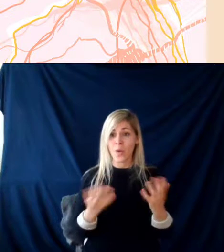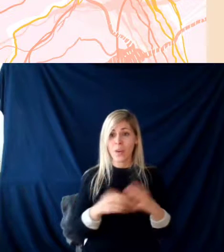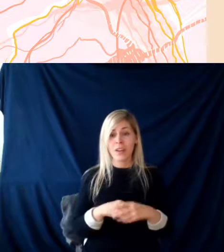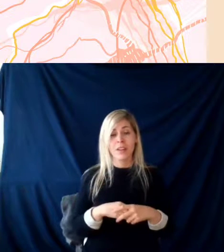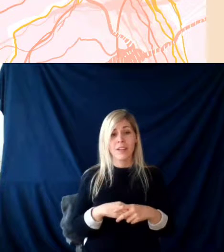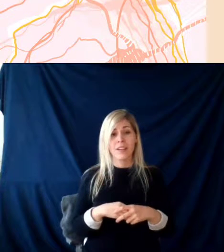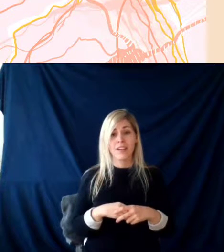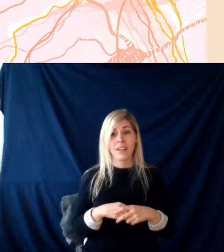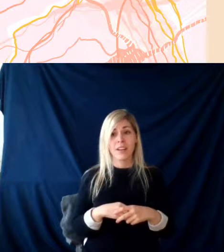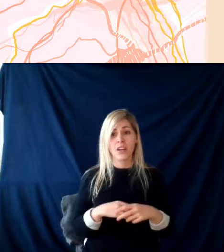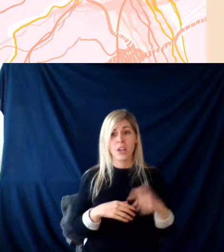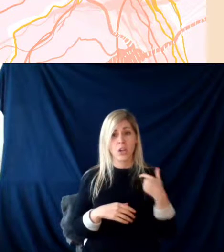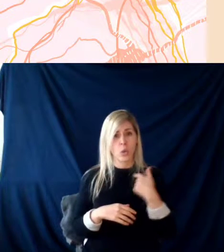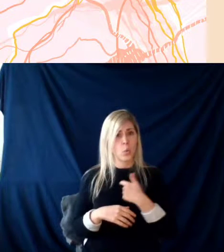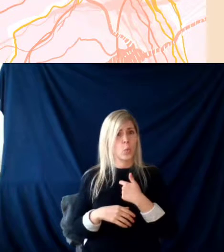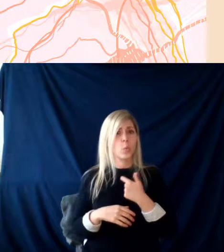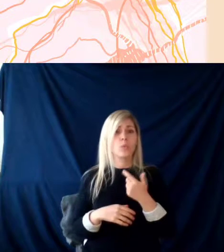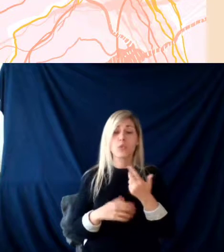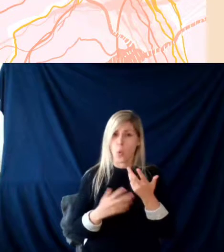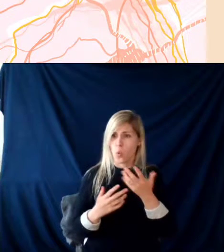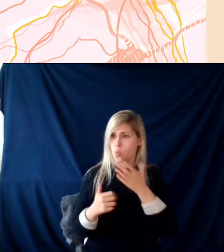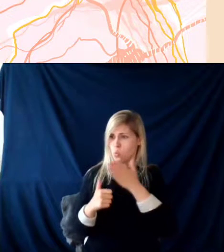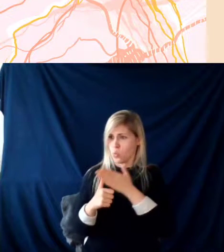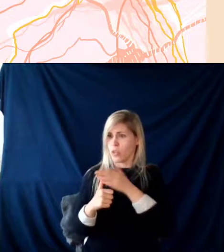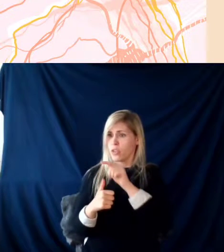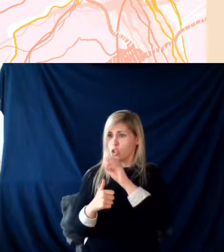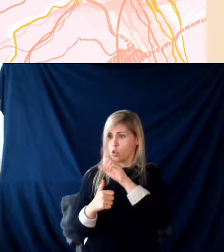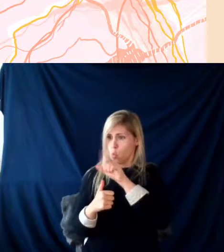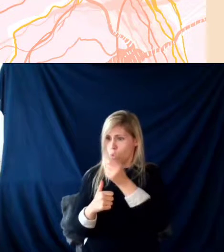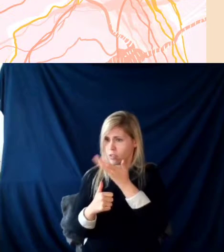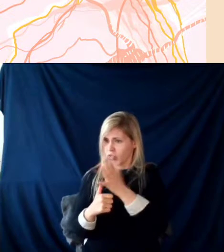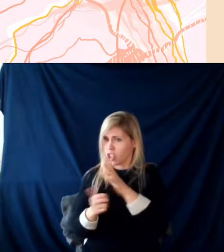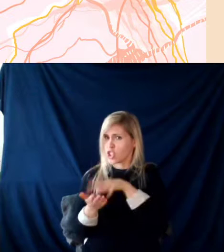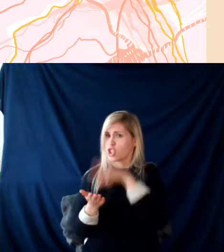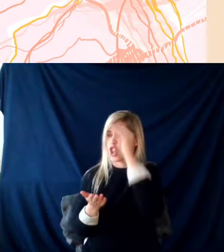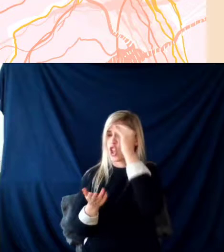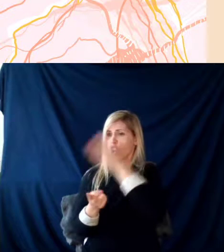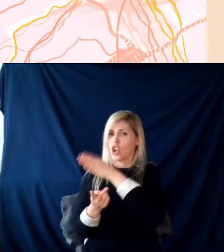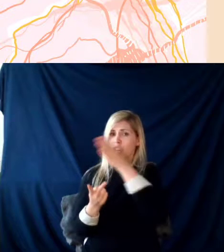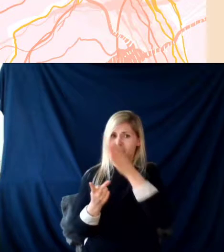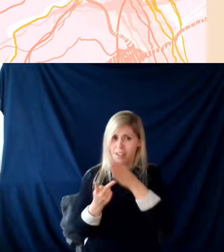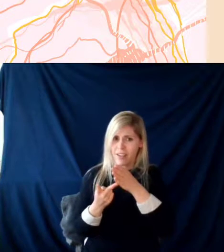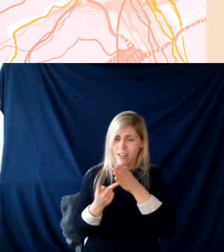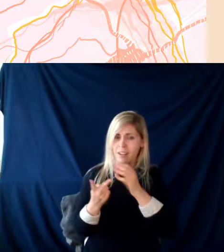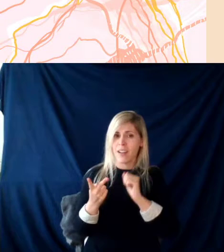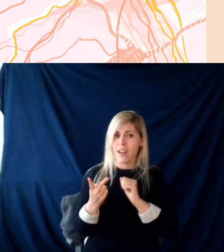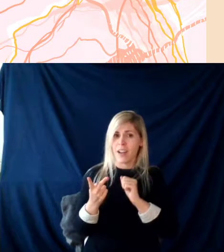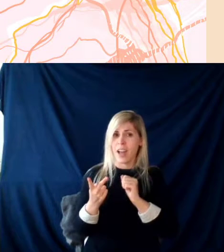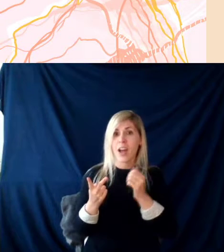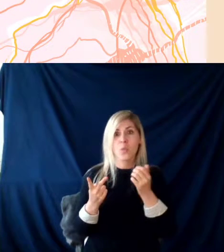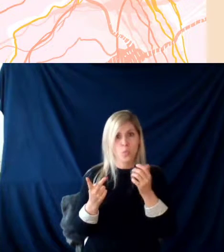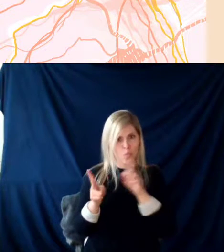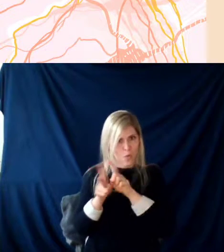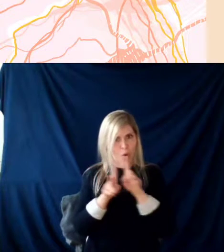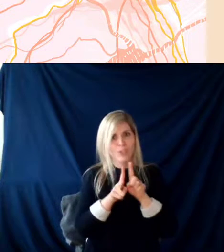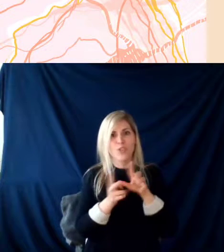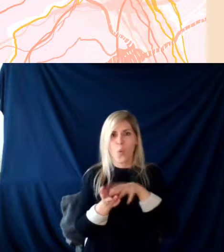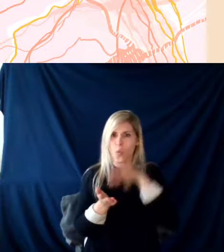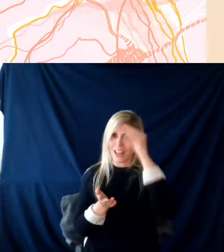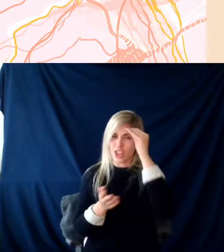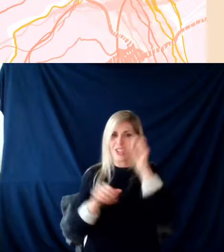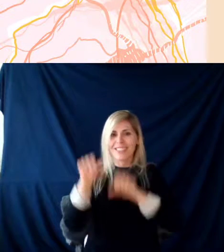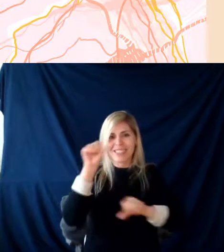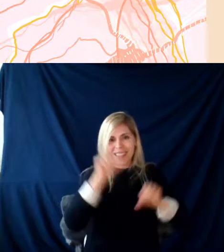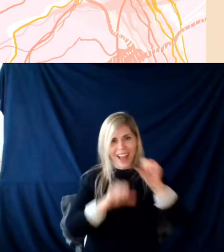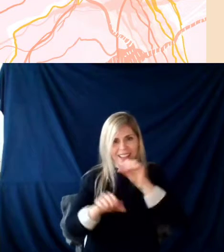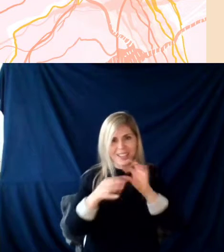So we know a little bit now about the tools that we're using to build Brain Pong, and we also know a little